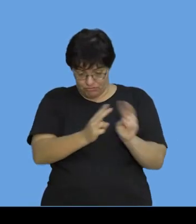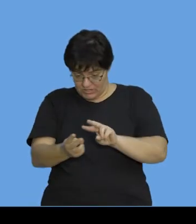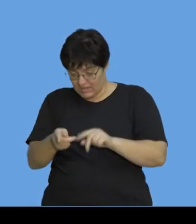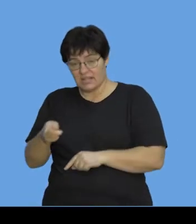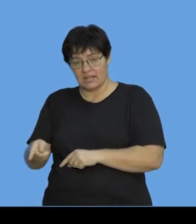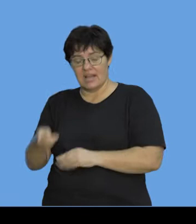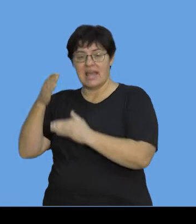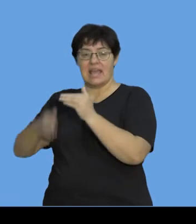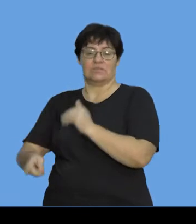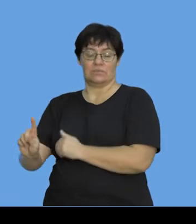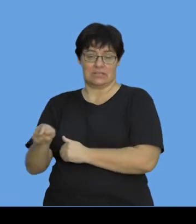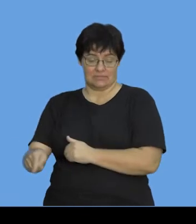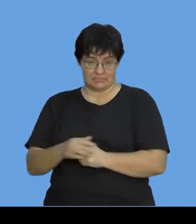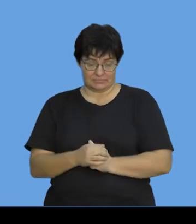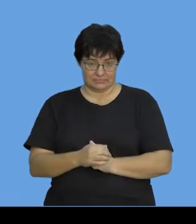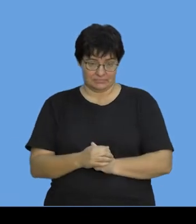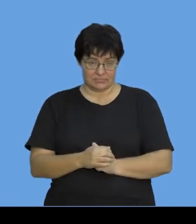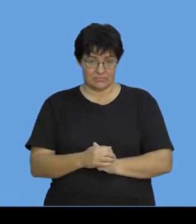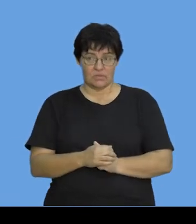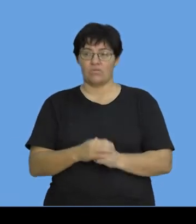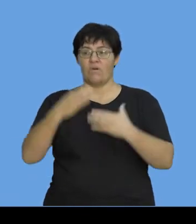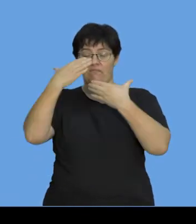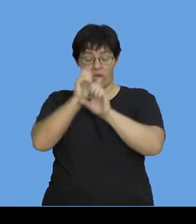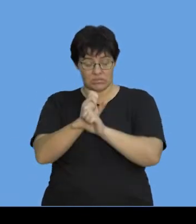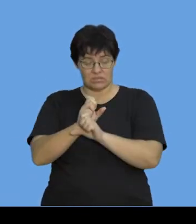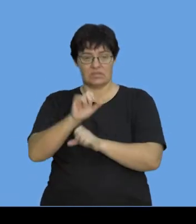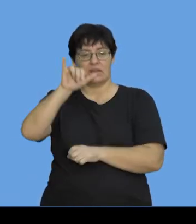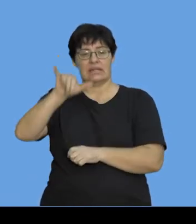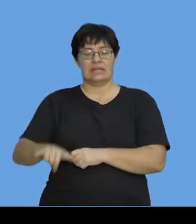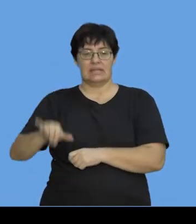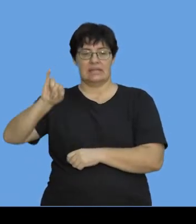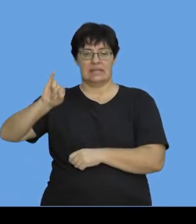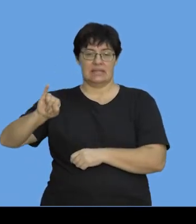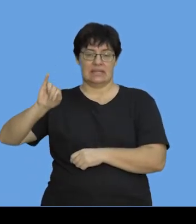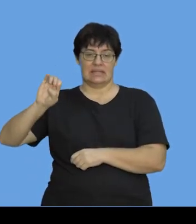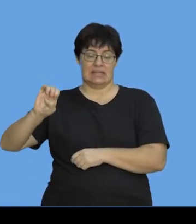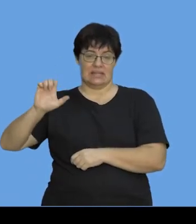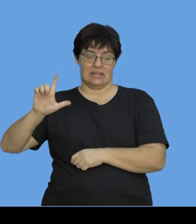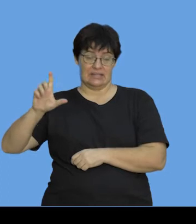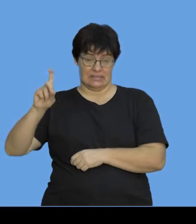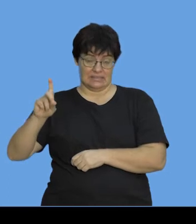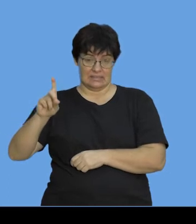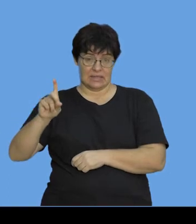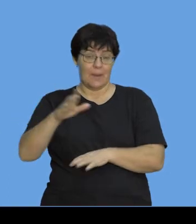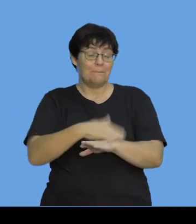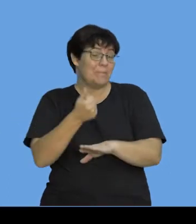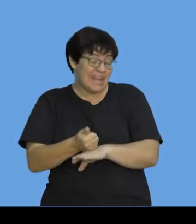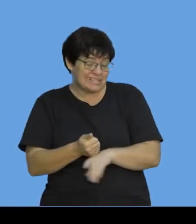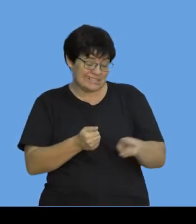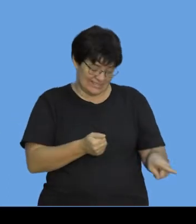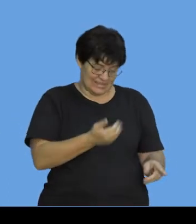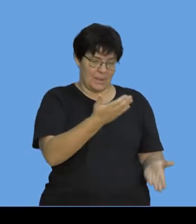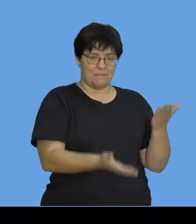our focus for now is on yield based on the balanced equation of reaction. Okay, so that's the whole